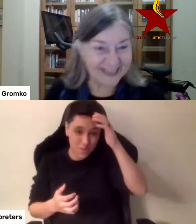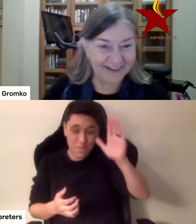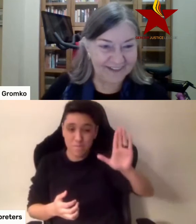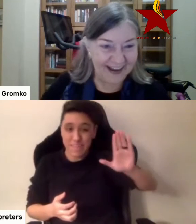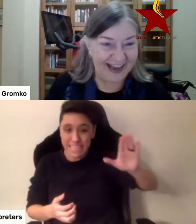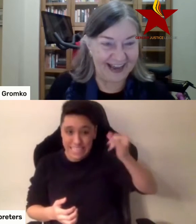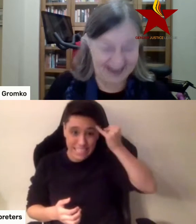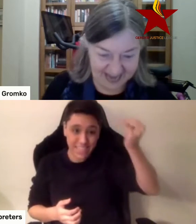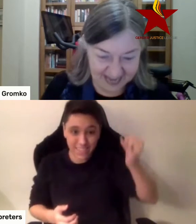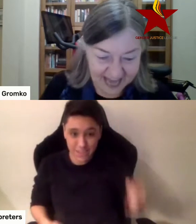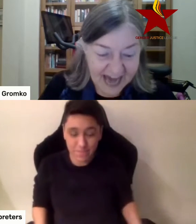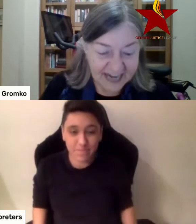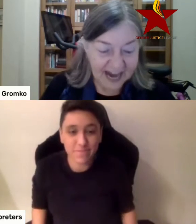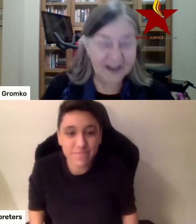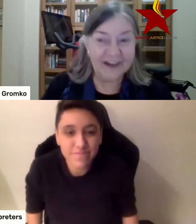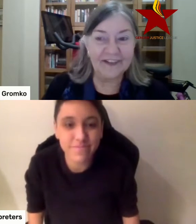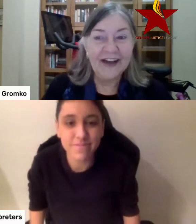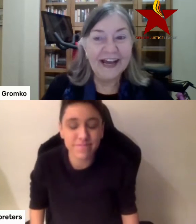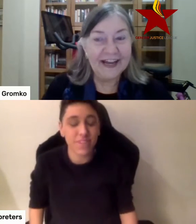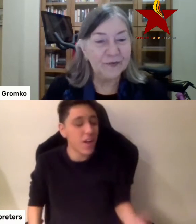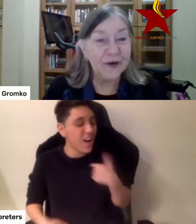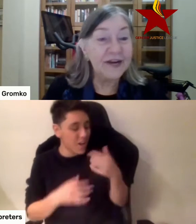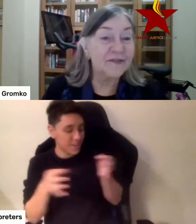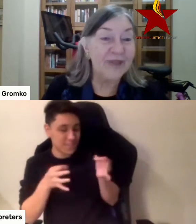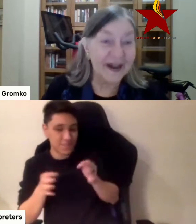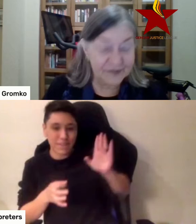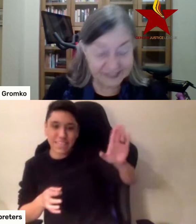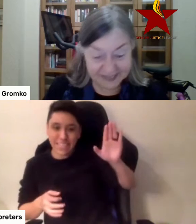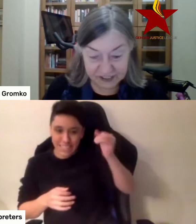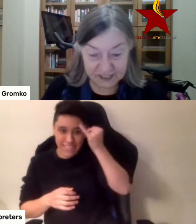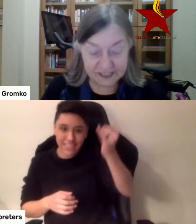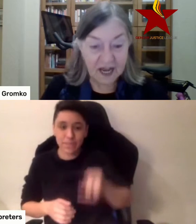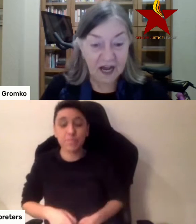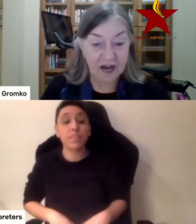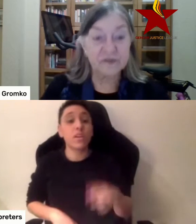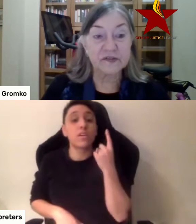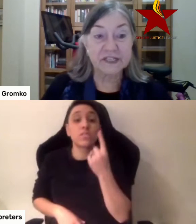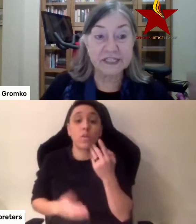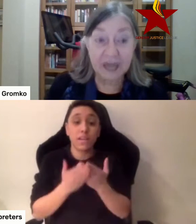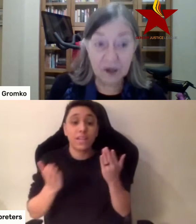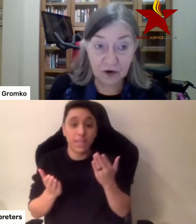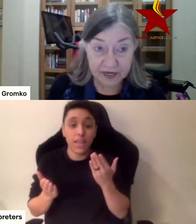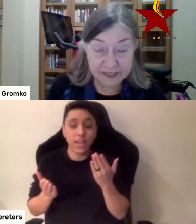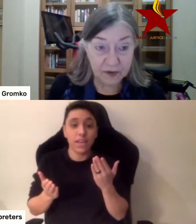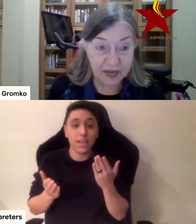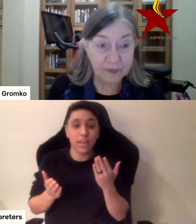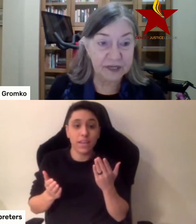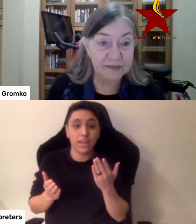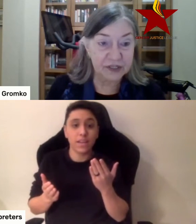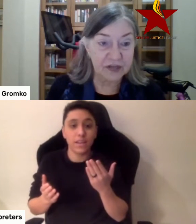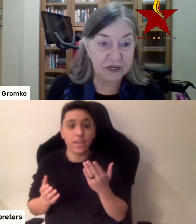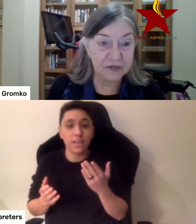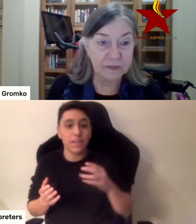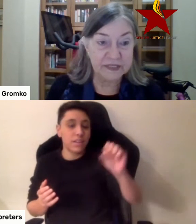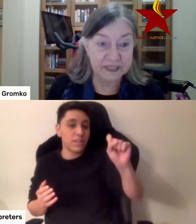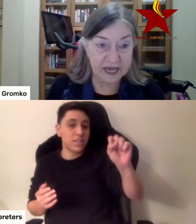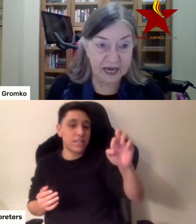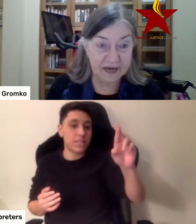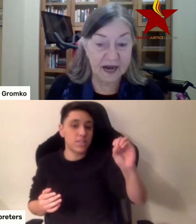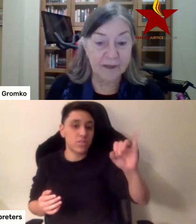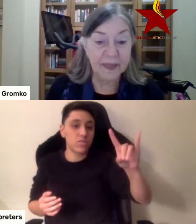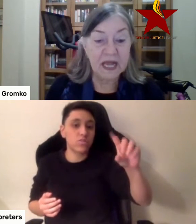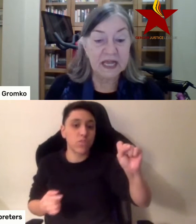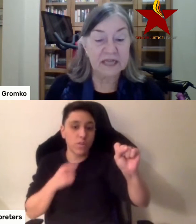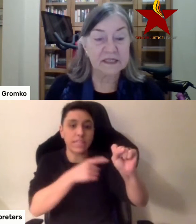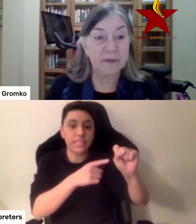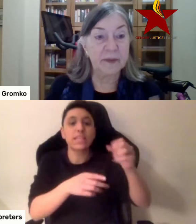what they did. Okay. Now, one of the manifestations of steroids, okay, which I'm sure Donald Trump did